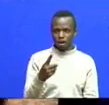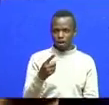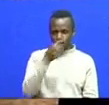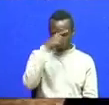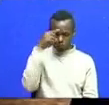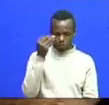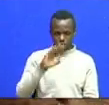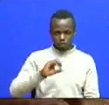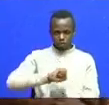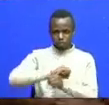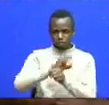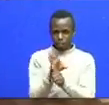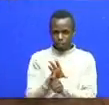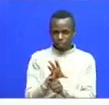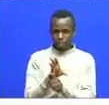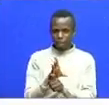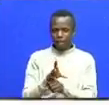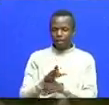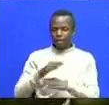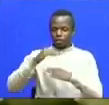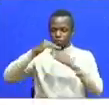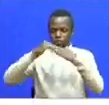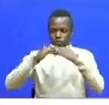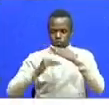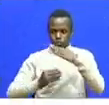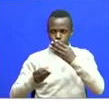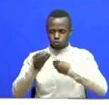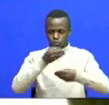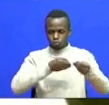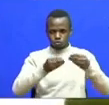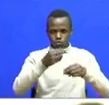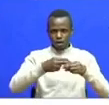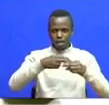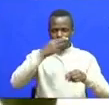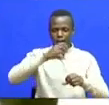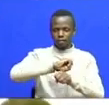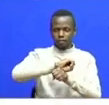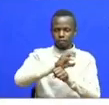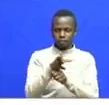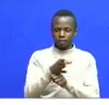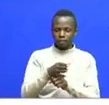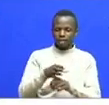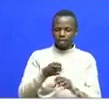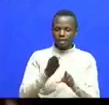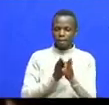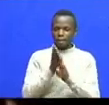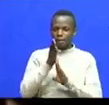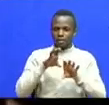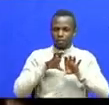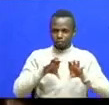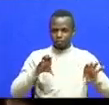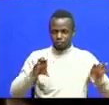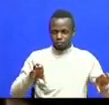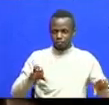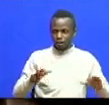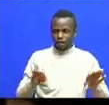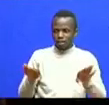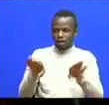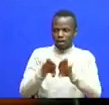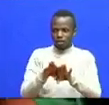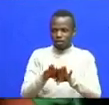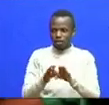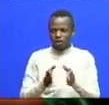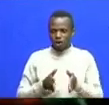COVID-19 pandemic. The decline was attributed to the rising inflation in the main markets and the lockdown measures, which